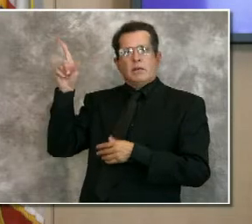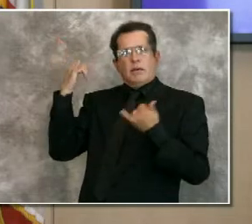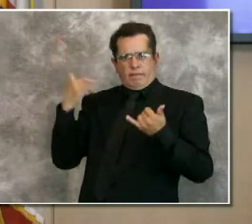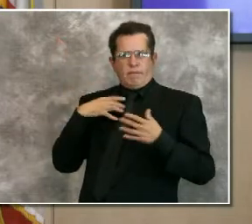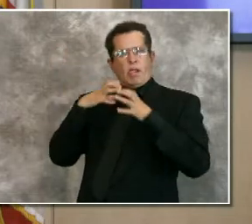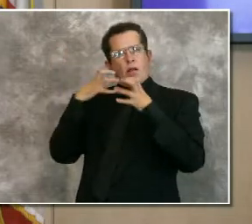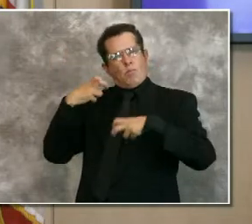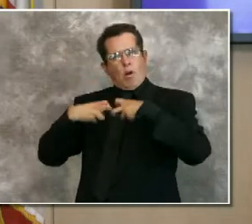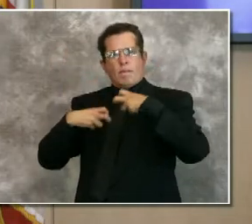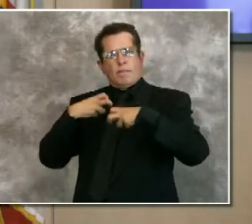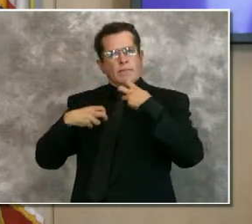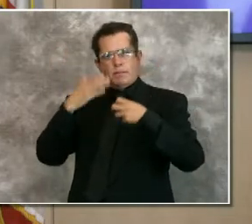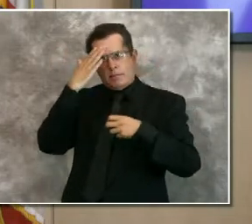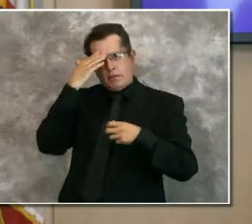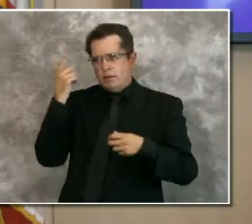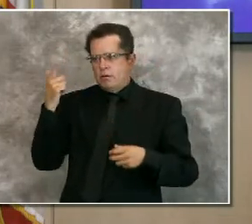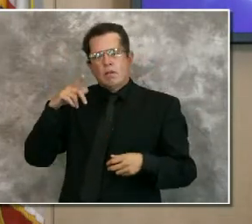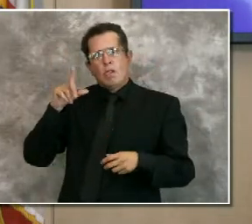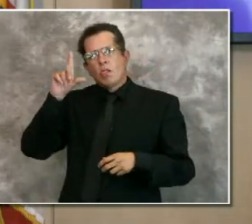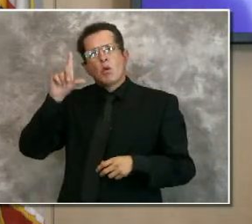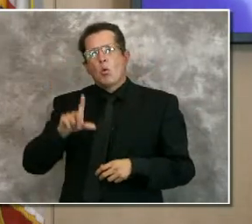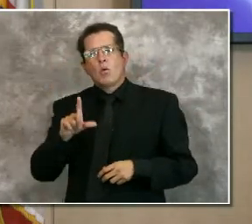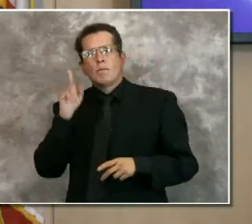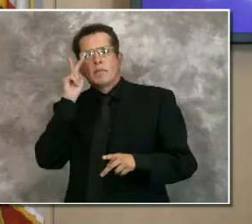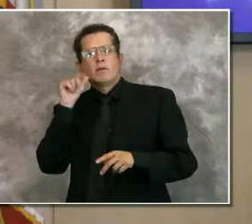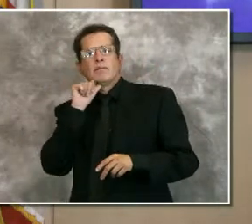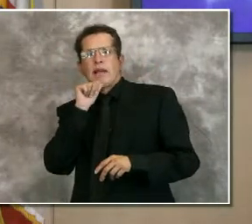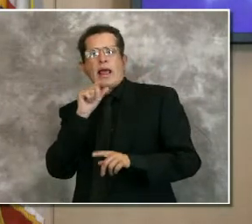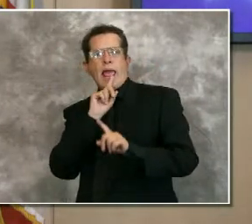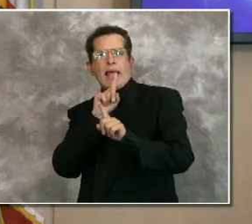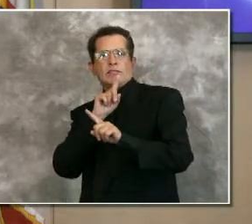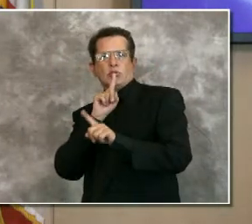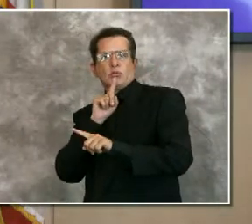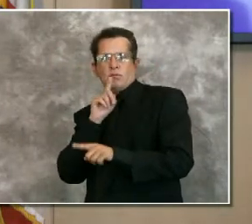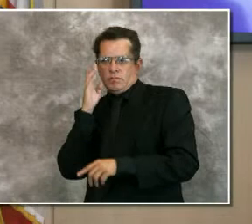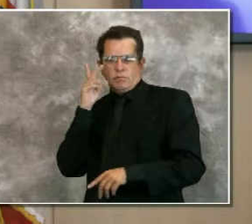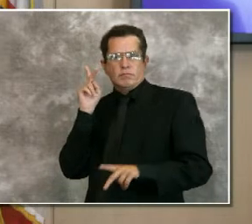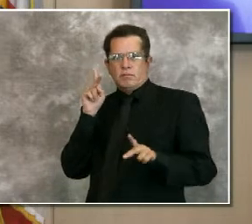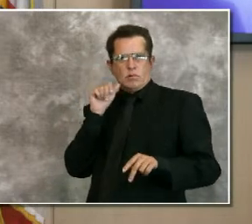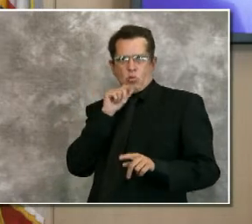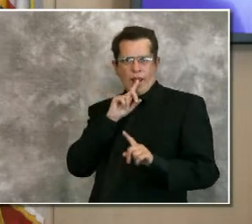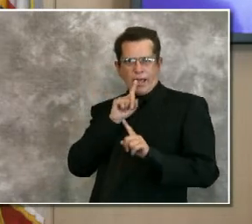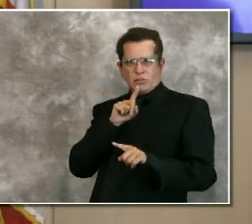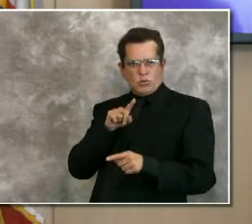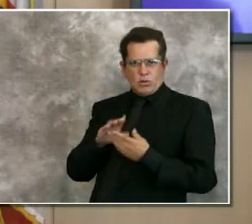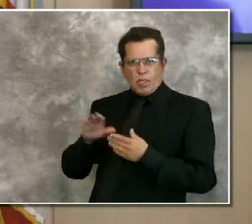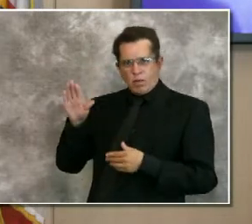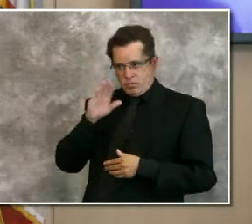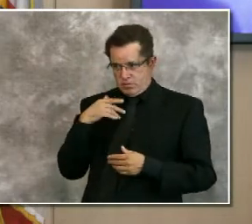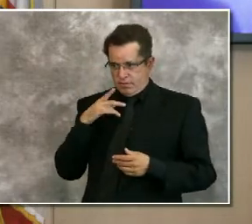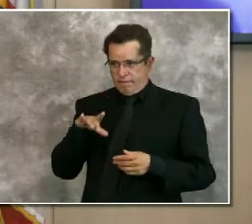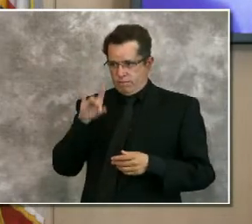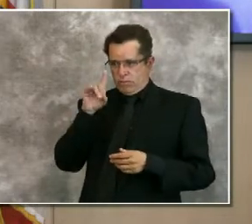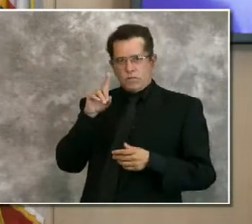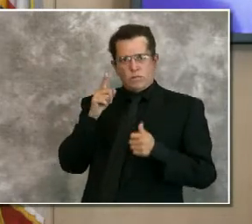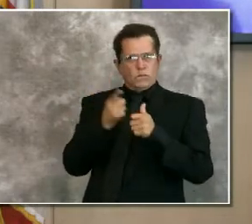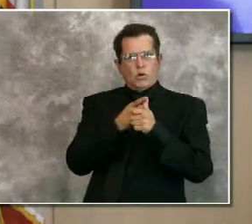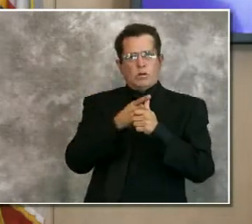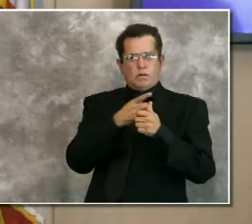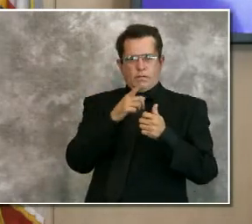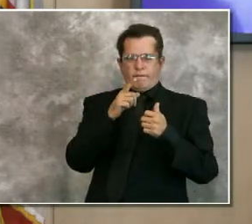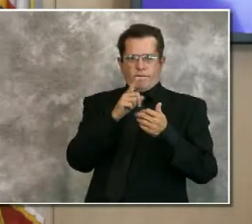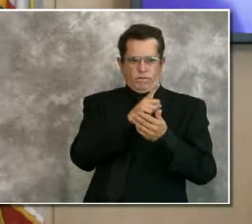problems because they were getting a very low response rate. And they basically found that in the first few weeks, only